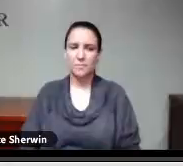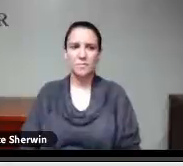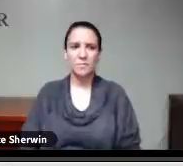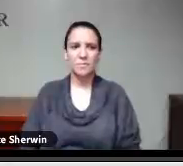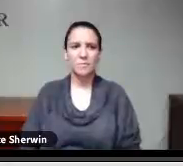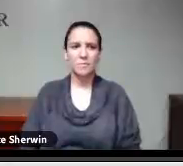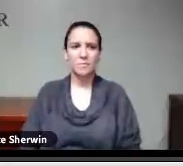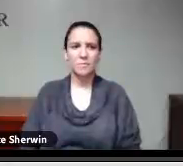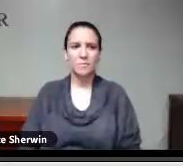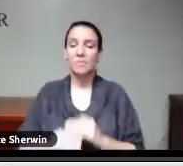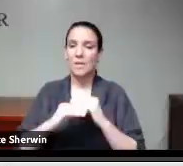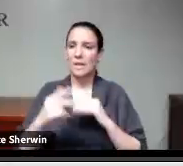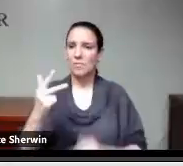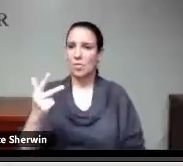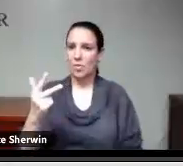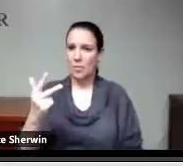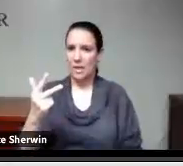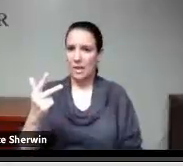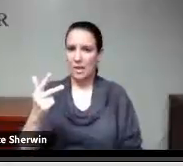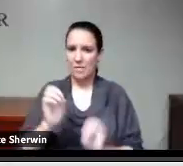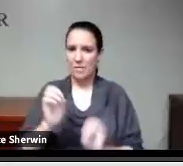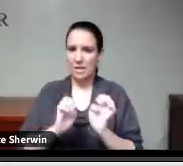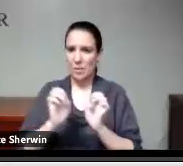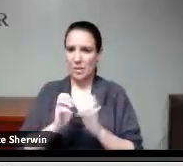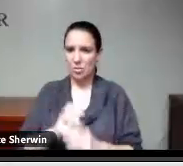Level 3 evaluation is